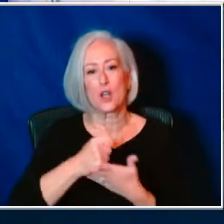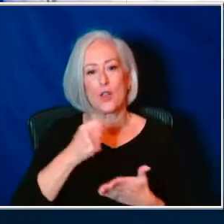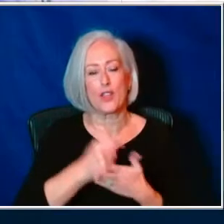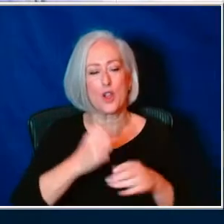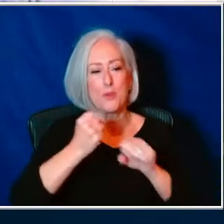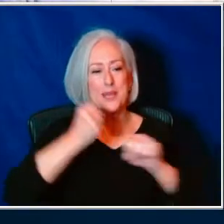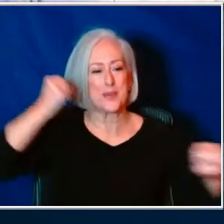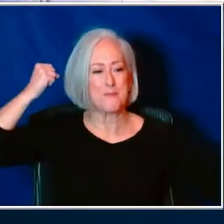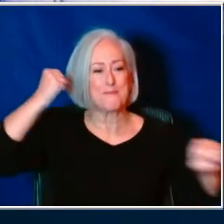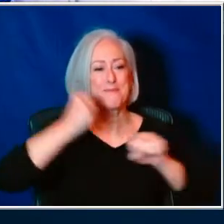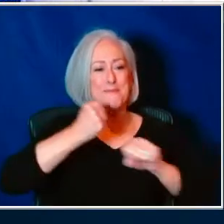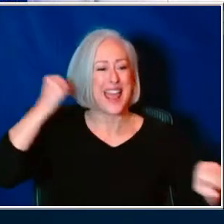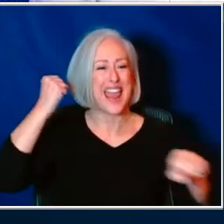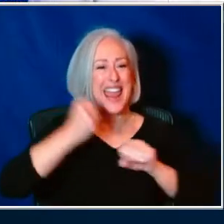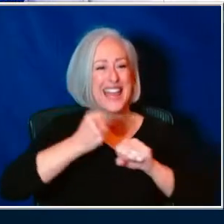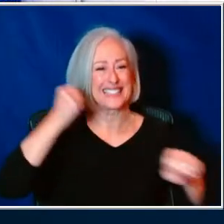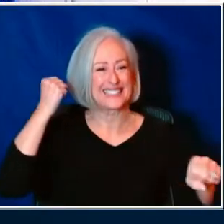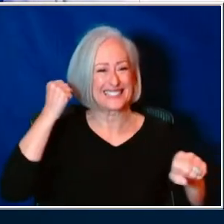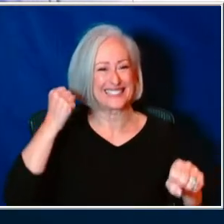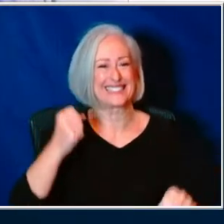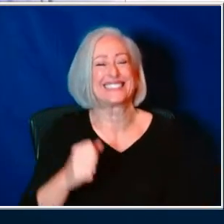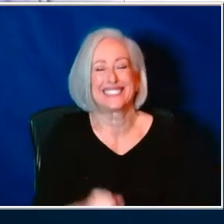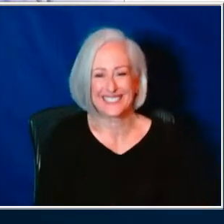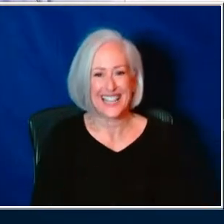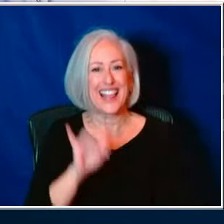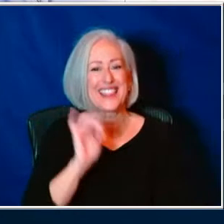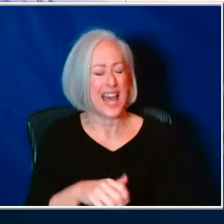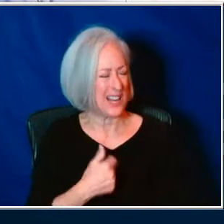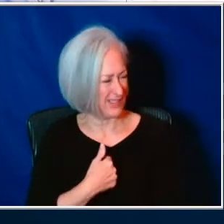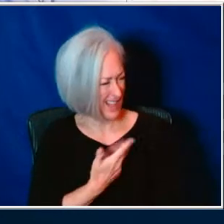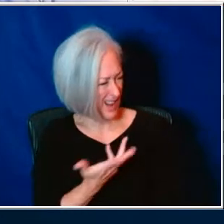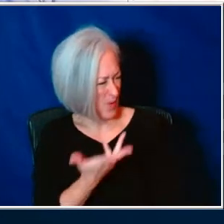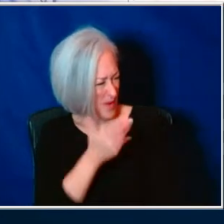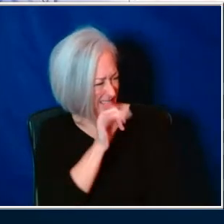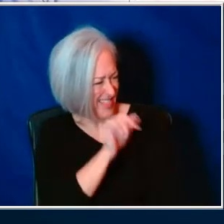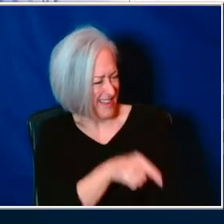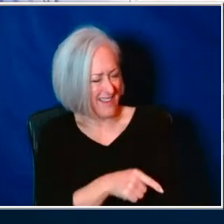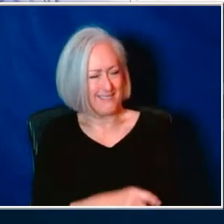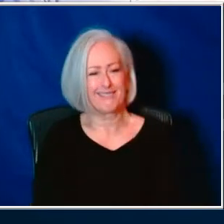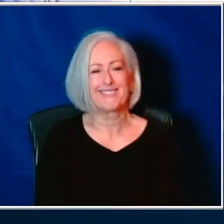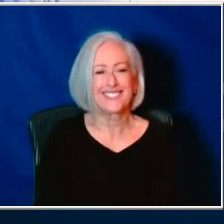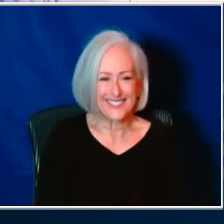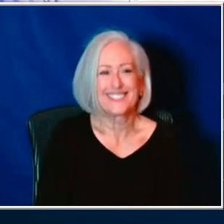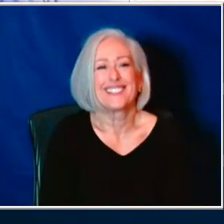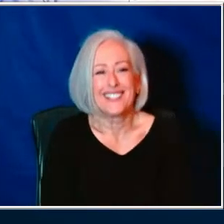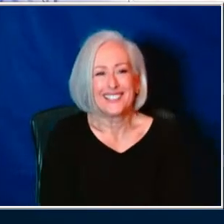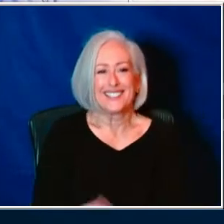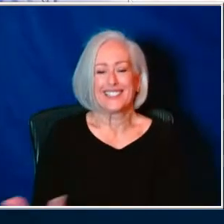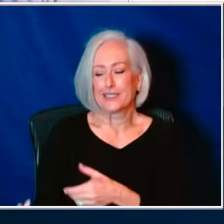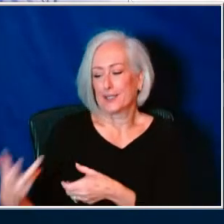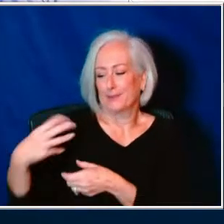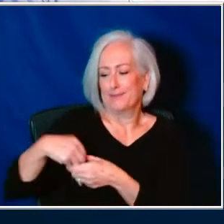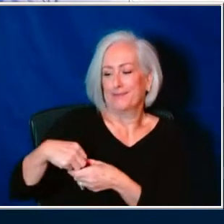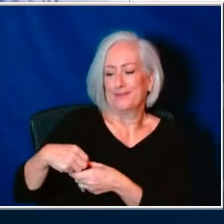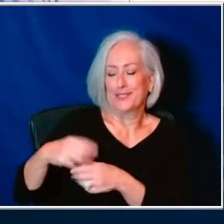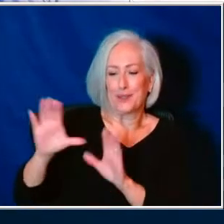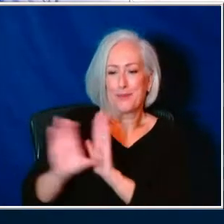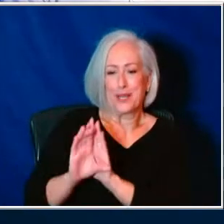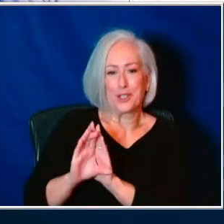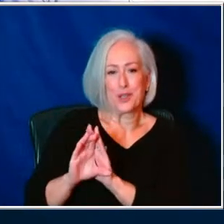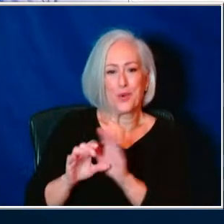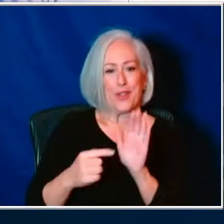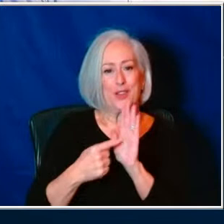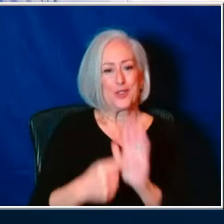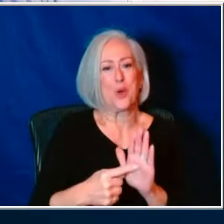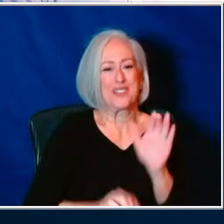okay. Trying to figure out what it was. It's keeping in with Show Me the Science. Thank you very much. Okay, fine.